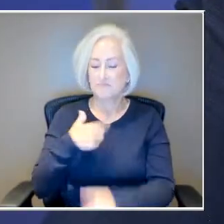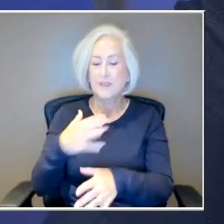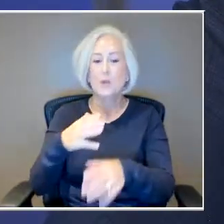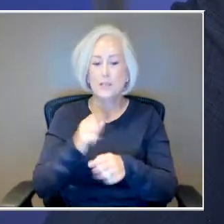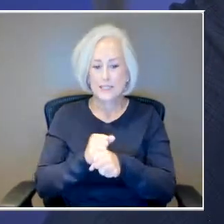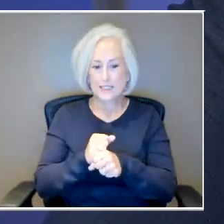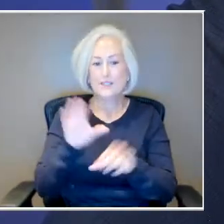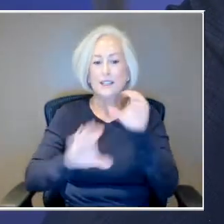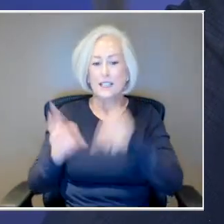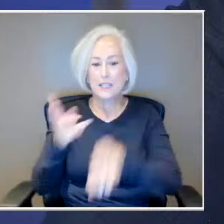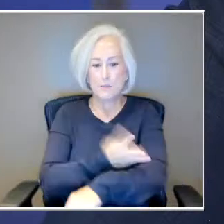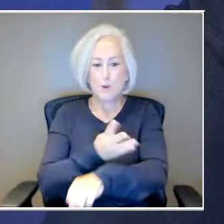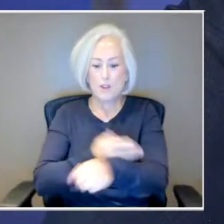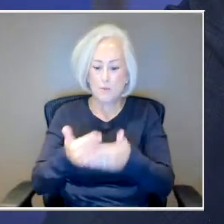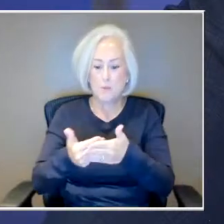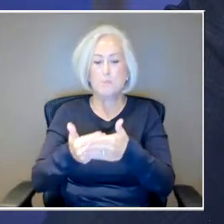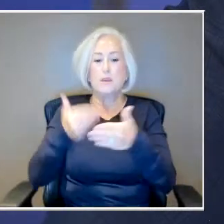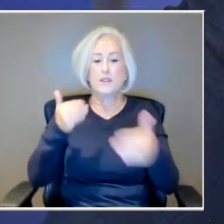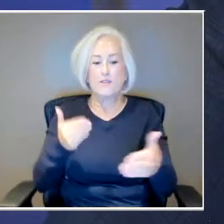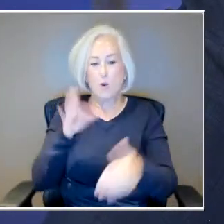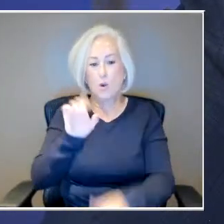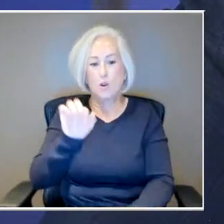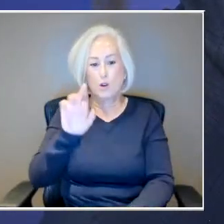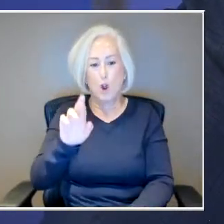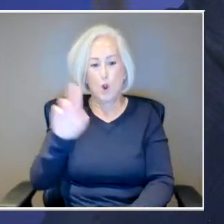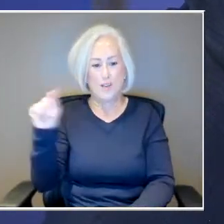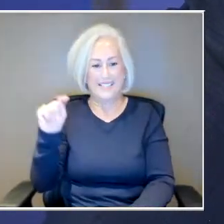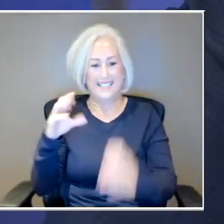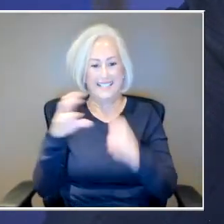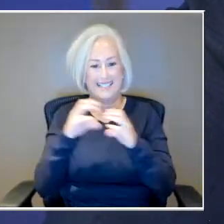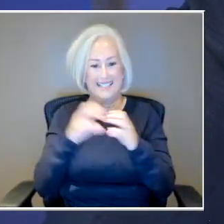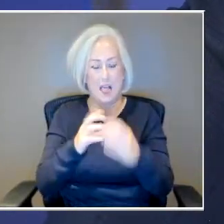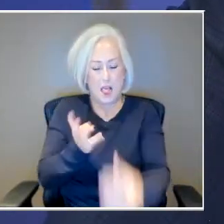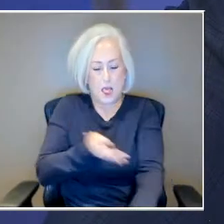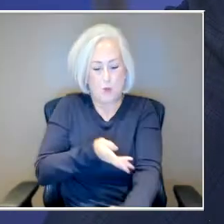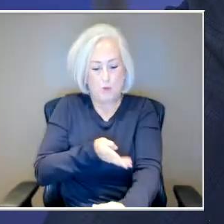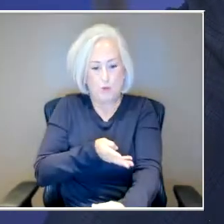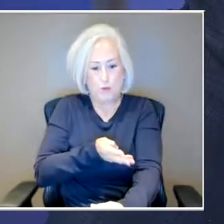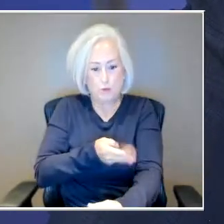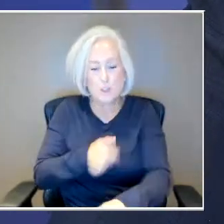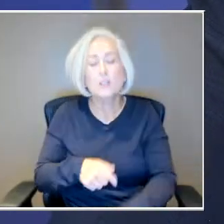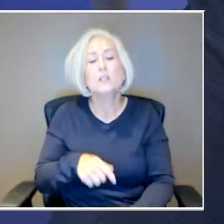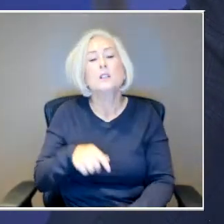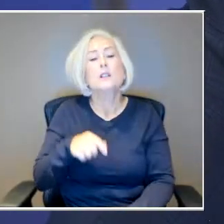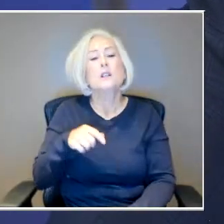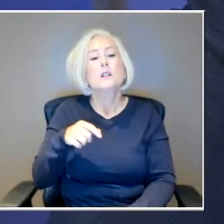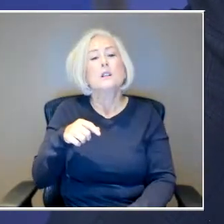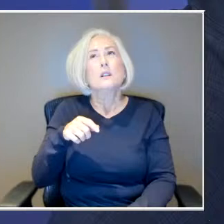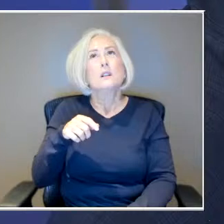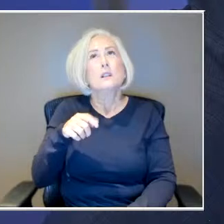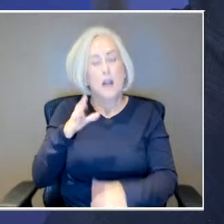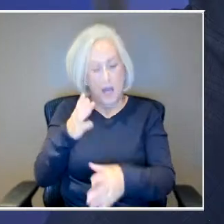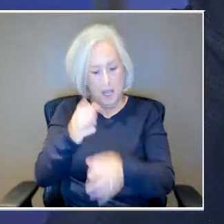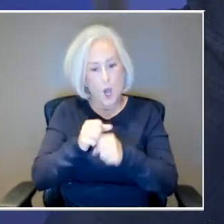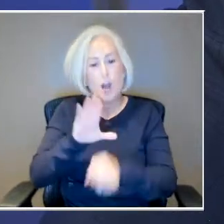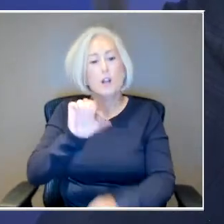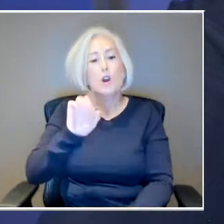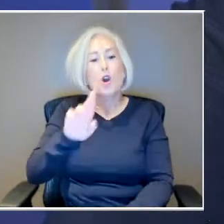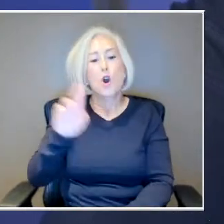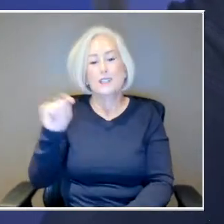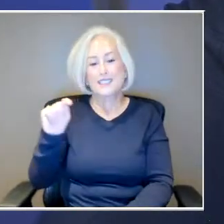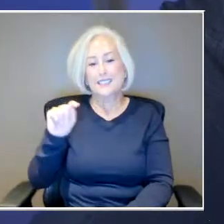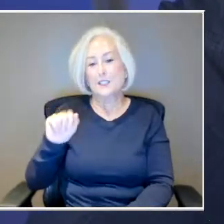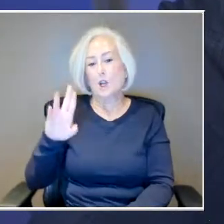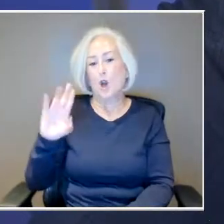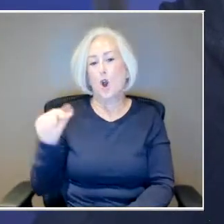before the CAR T infusion. I received the CAR T infusion August of 2022,